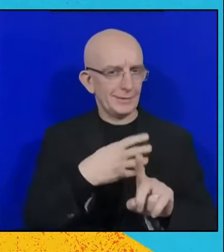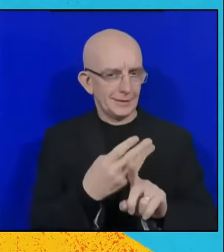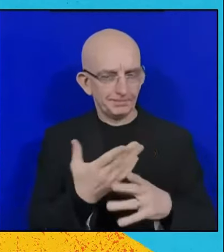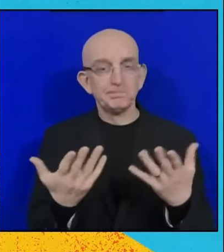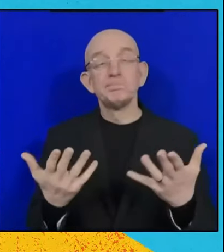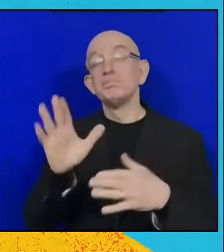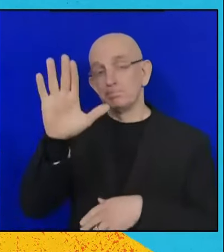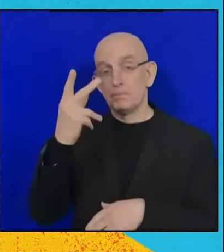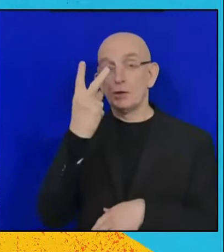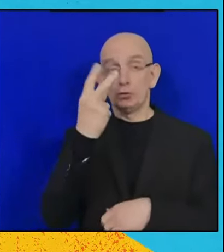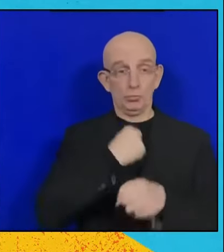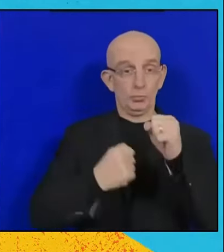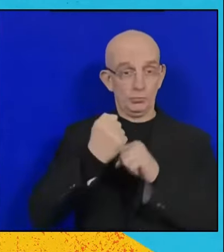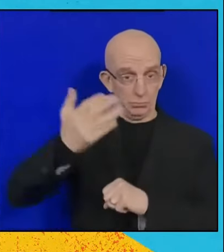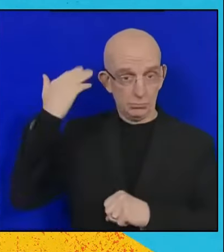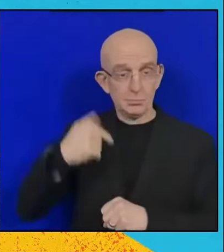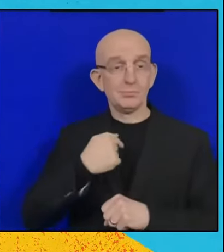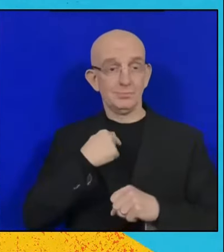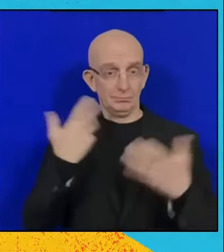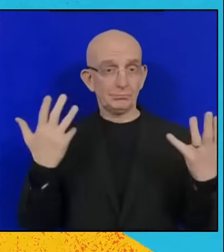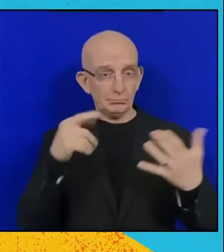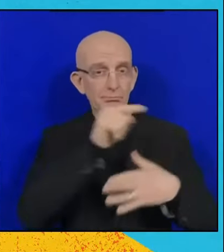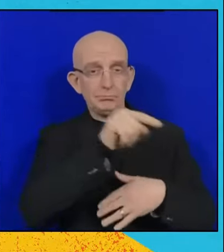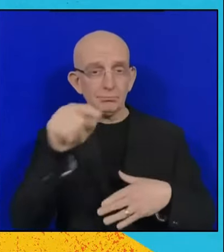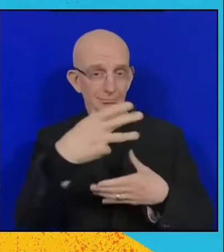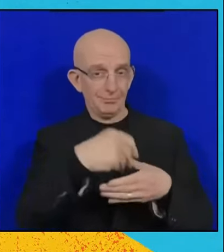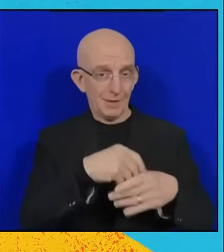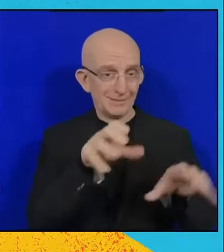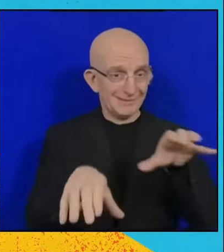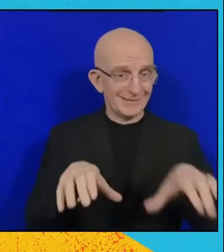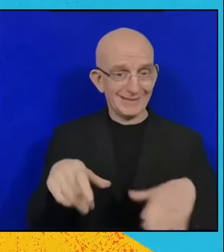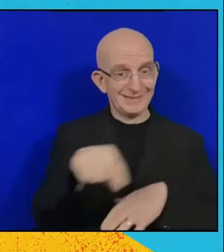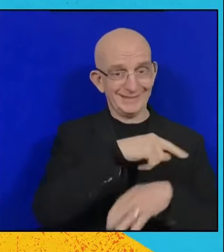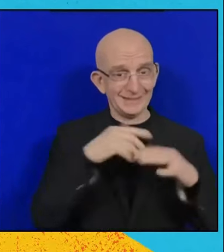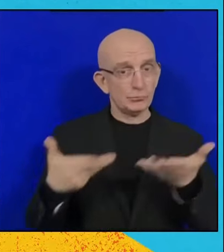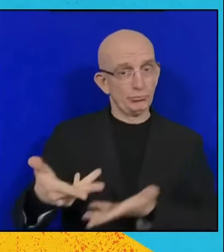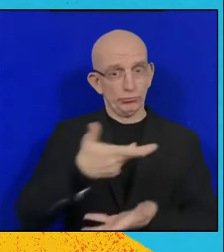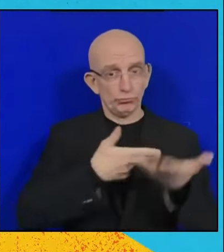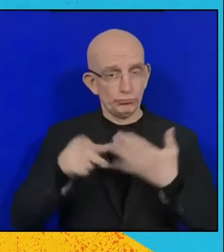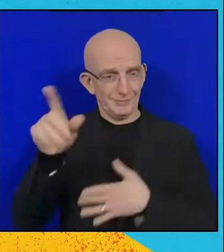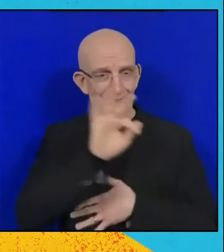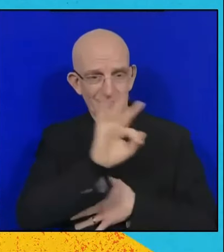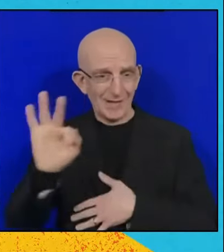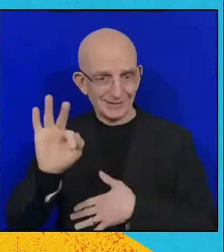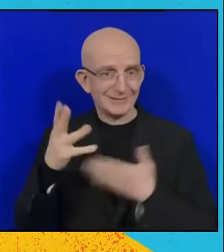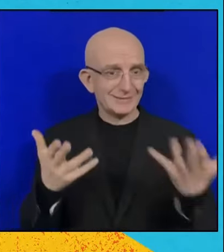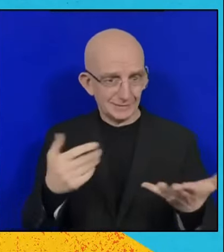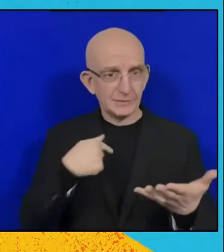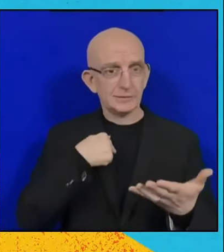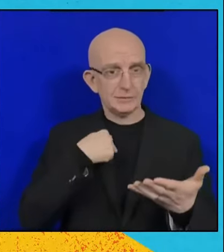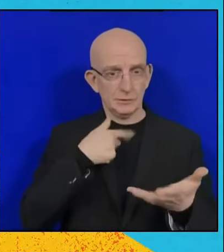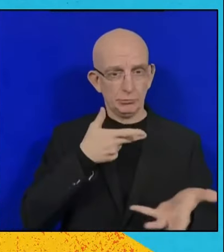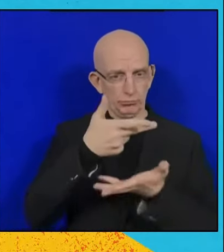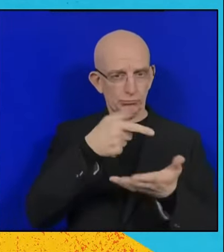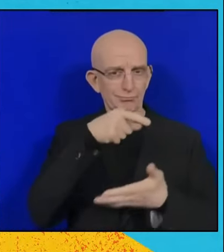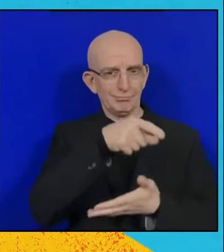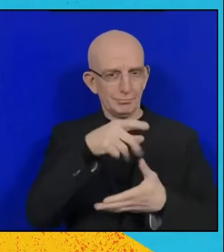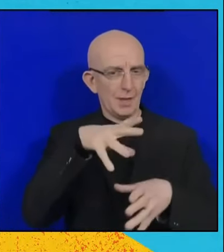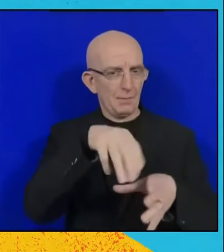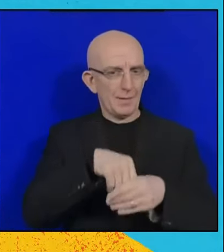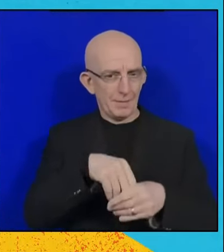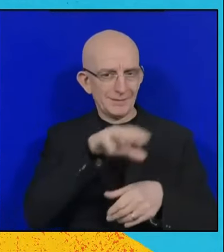member states as a youth representative demanding accountability, so you stopped talking and instead started